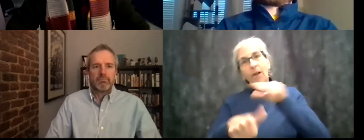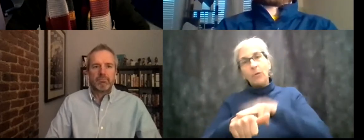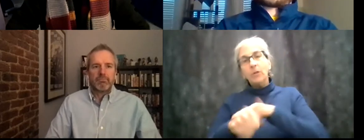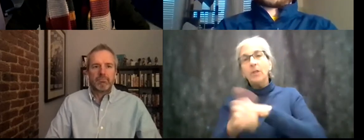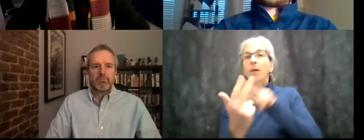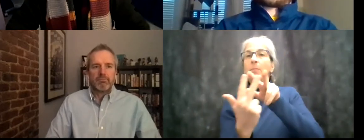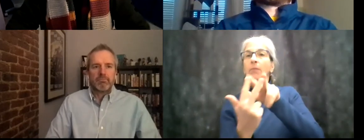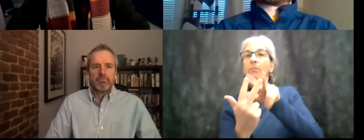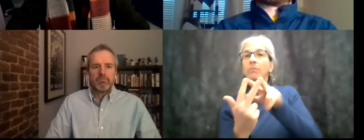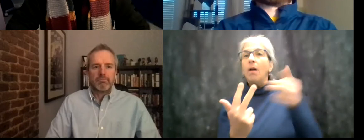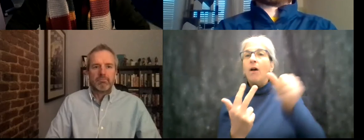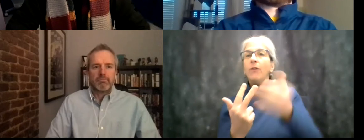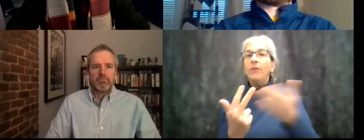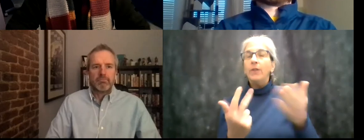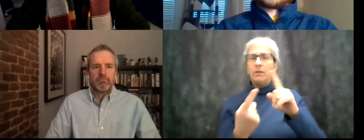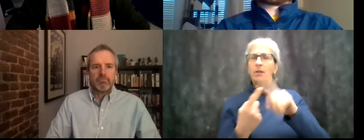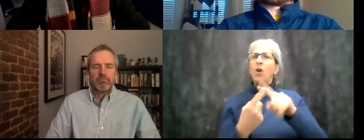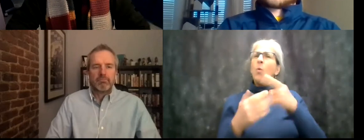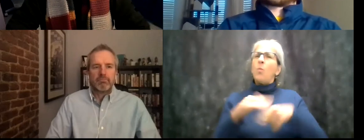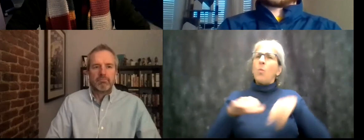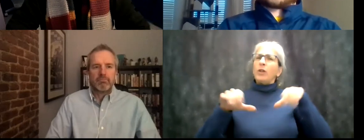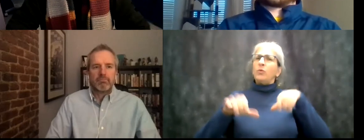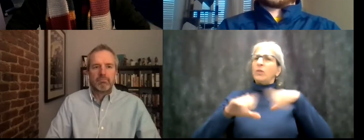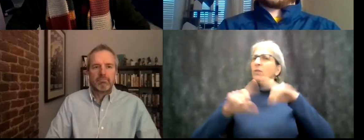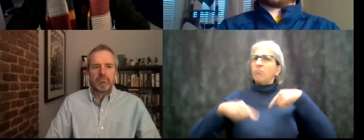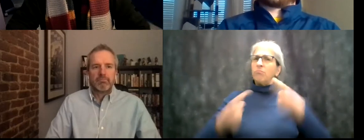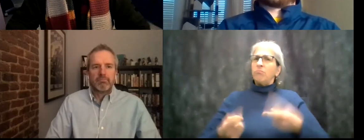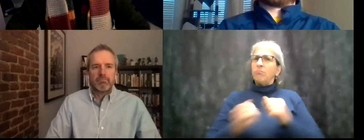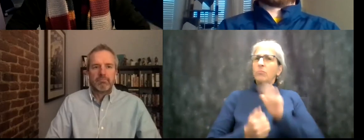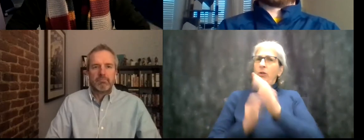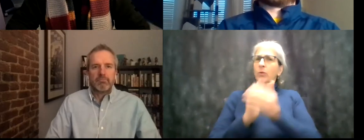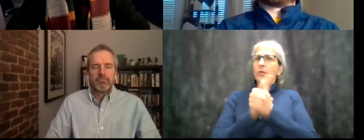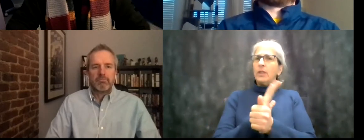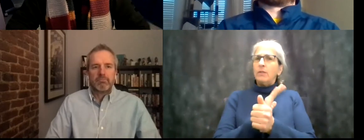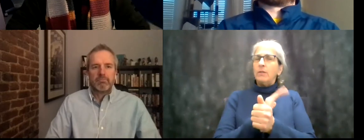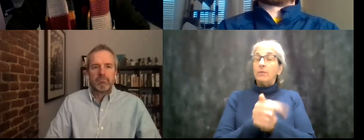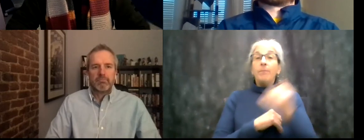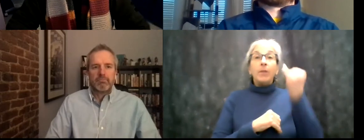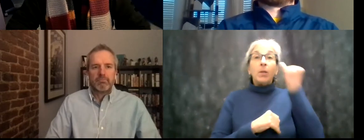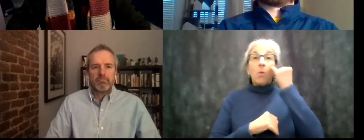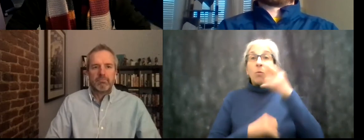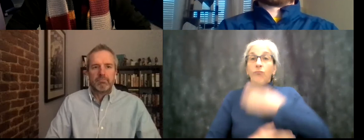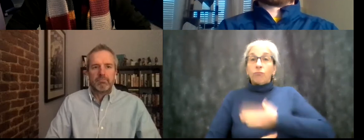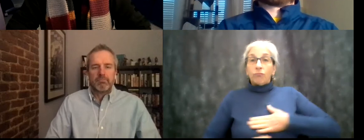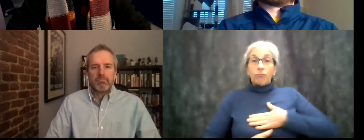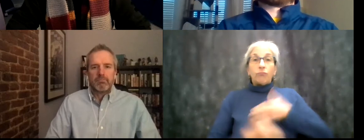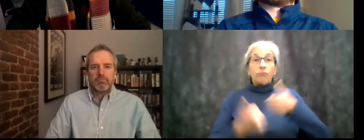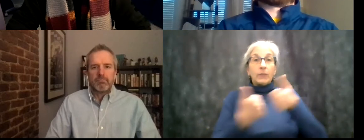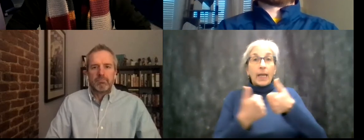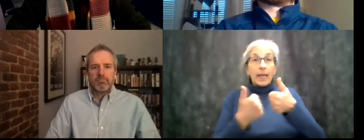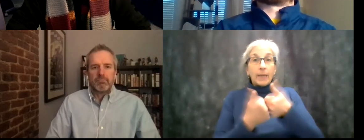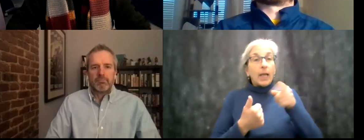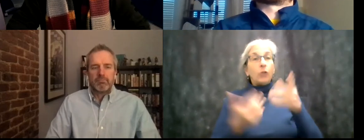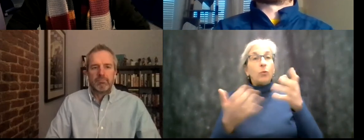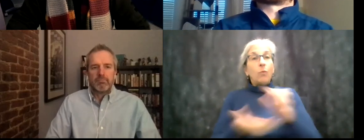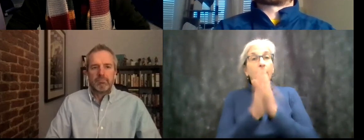you've done with those skills. So, you know, if you like games, you know, and you want to be a tester,